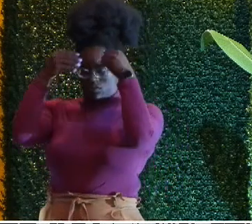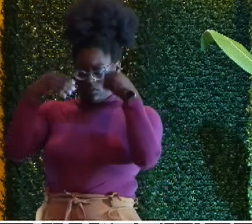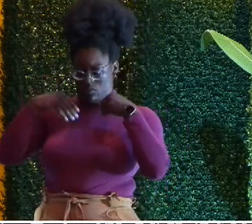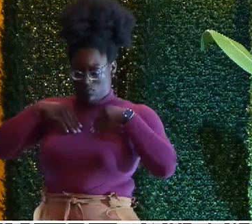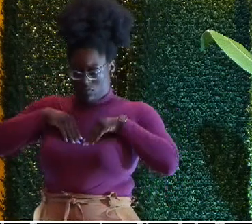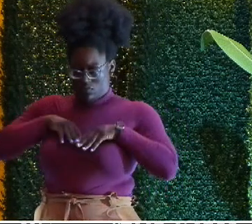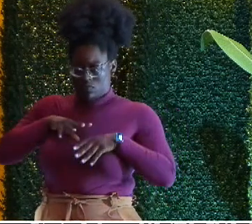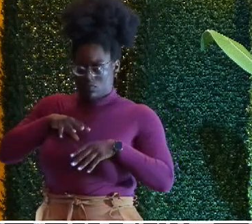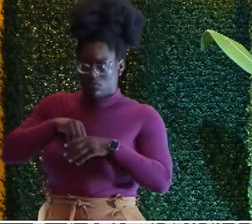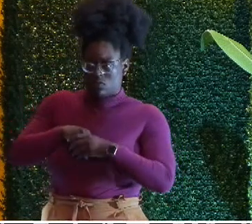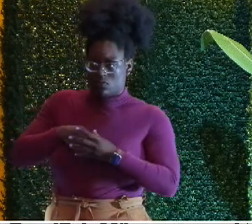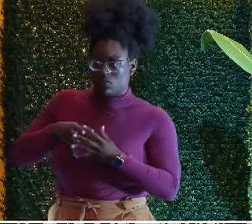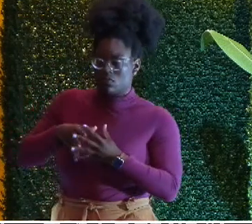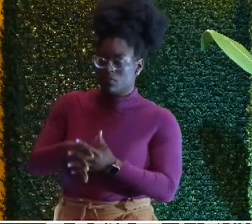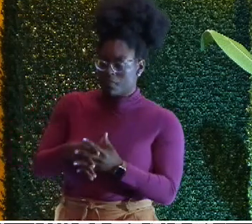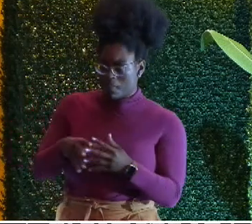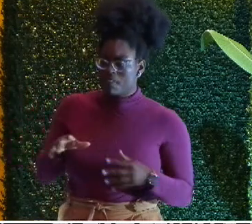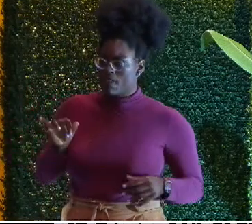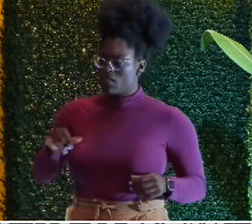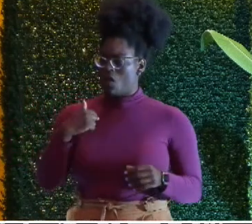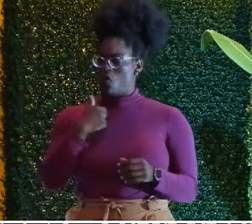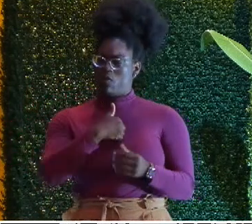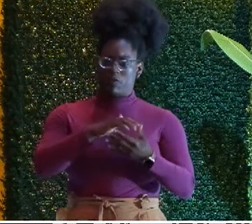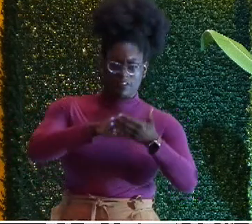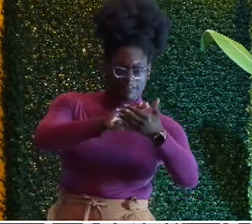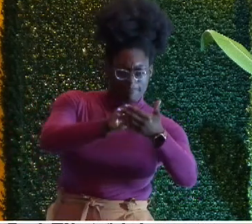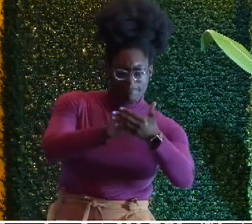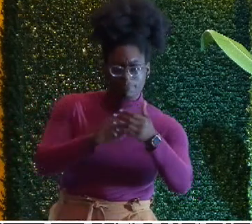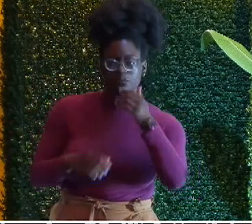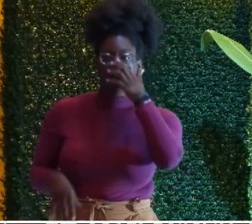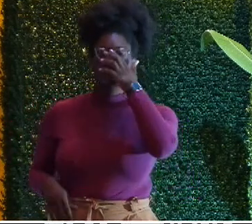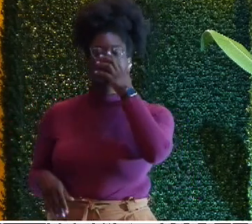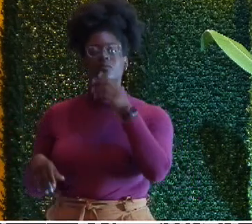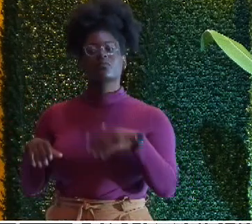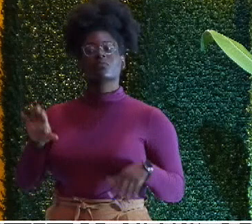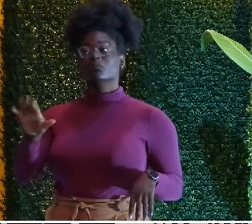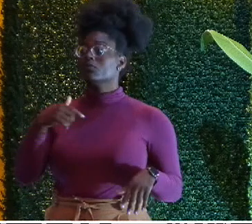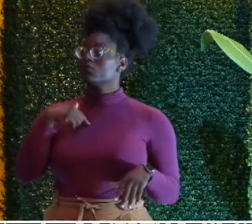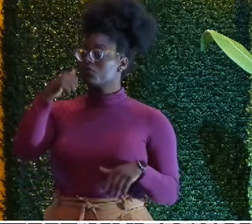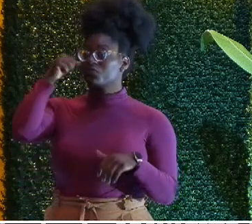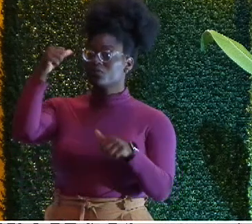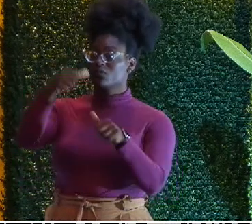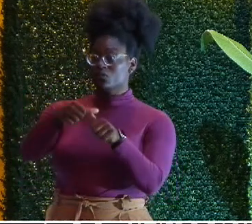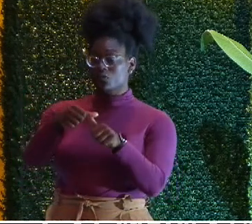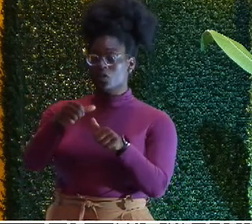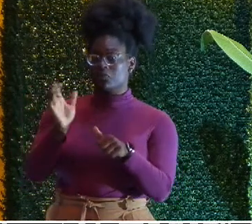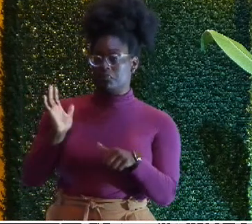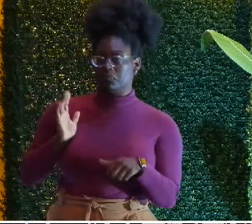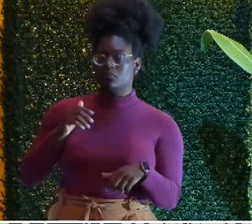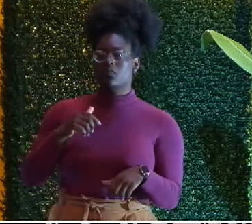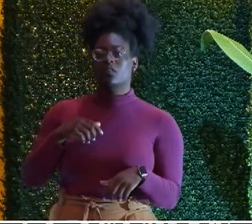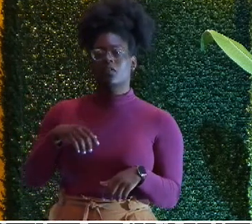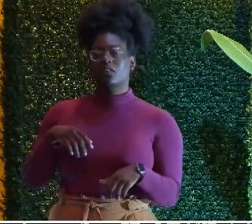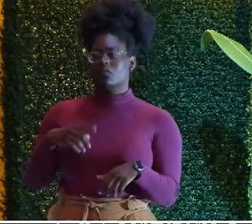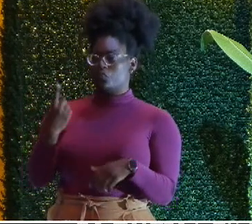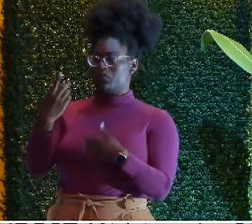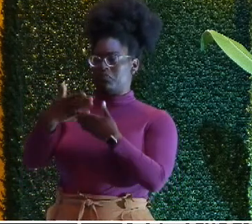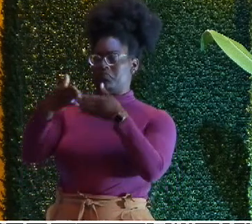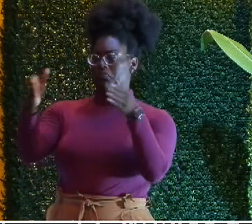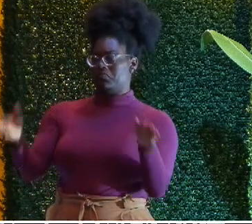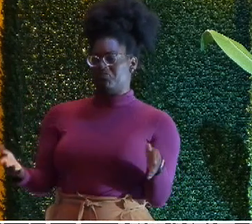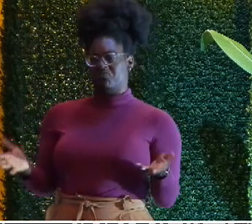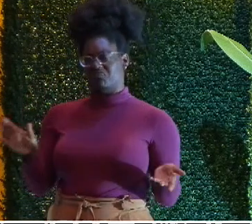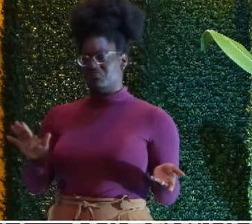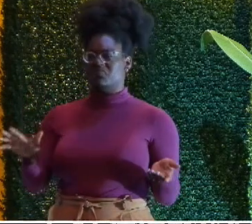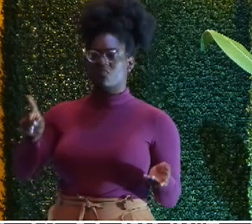on Oprah's Black Women Who Own the Conversation, and I was in a room with 100 black women, and I discussed my time of